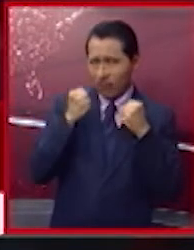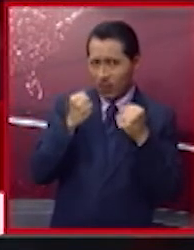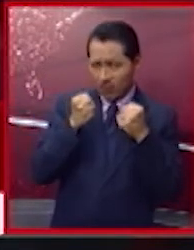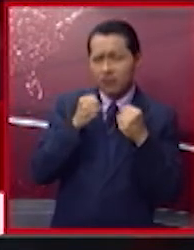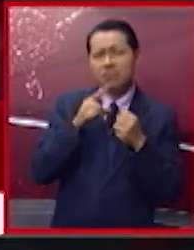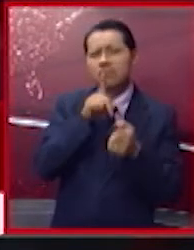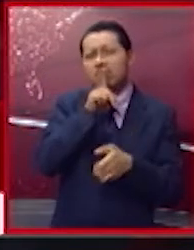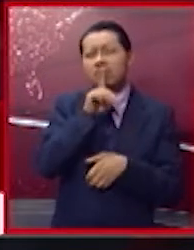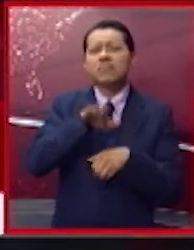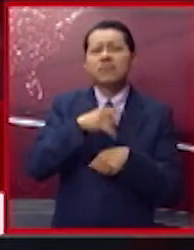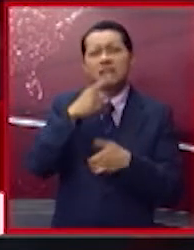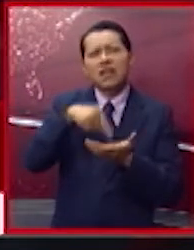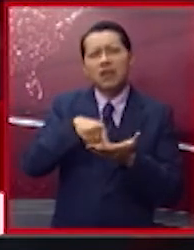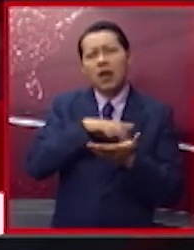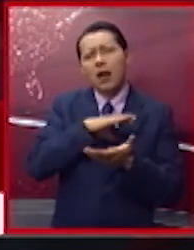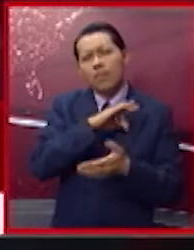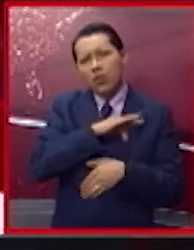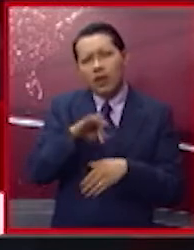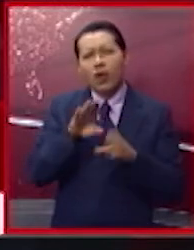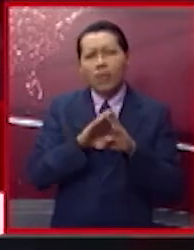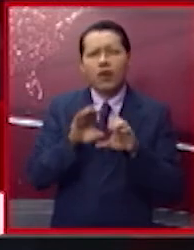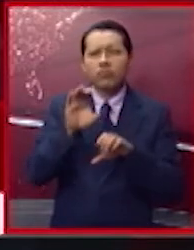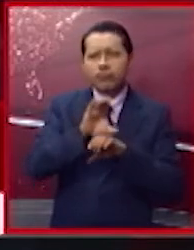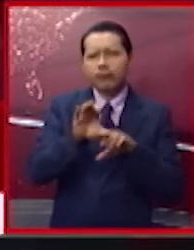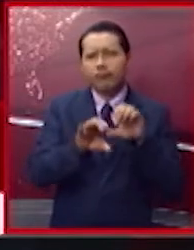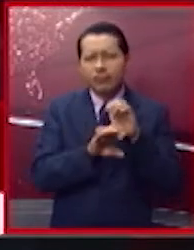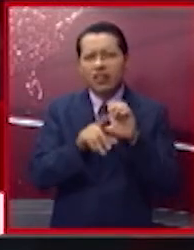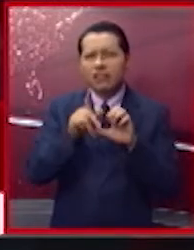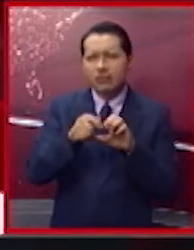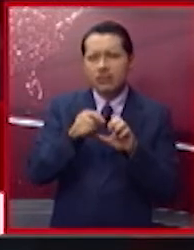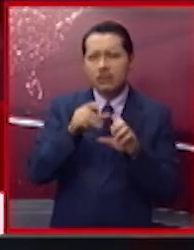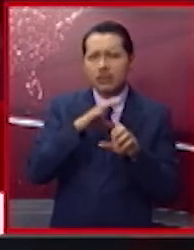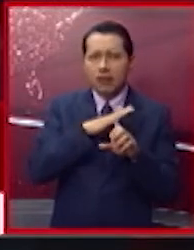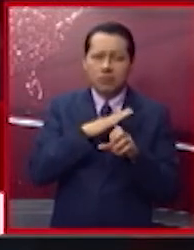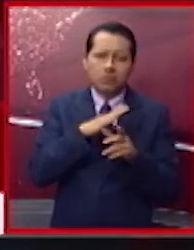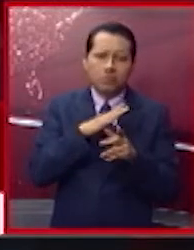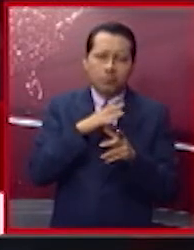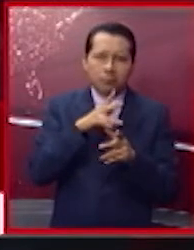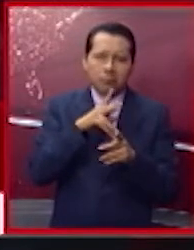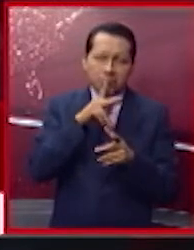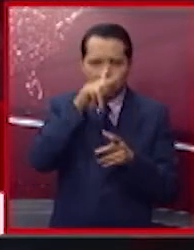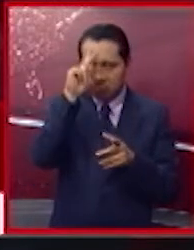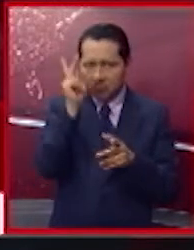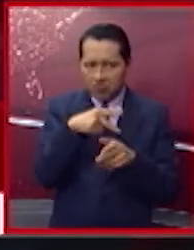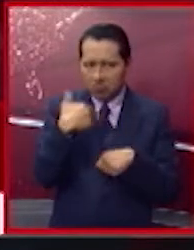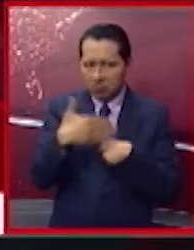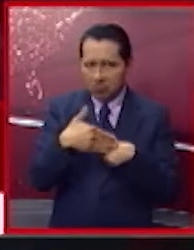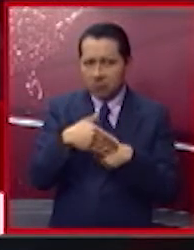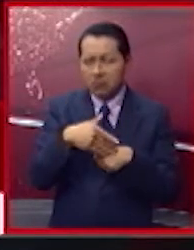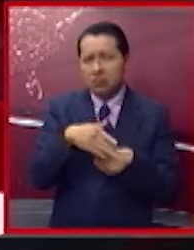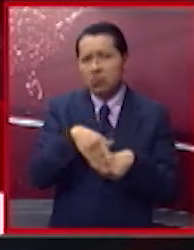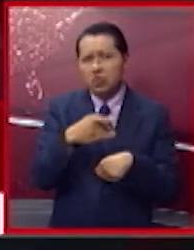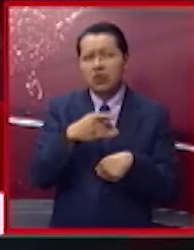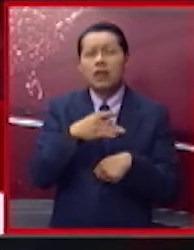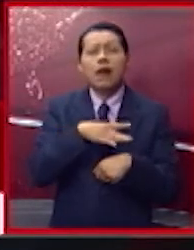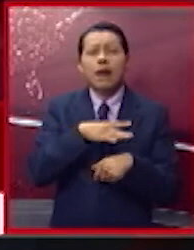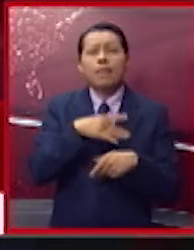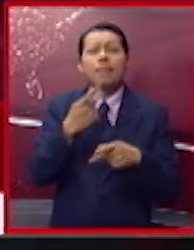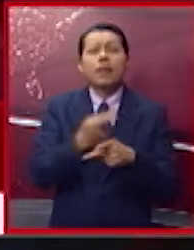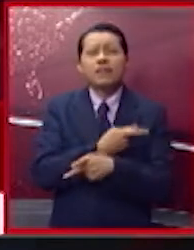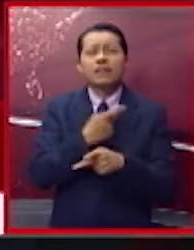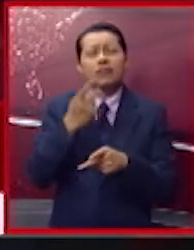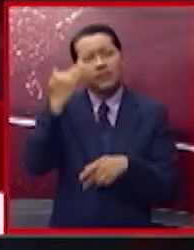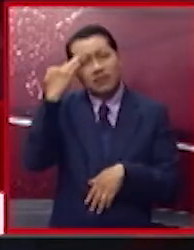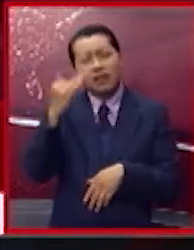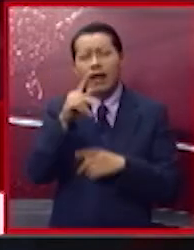bark will prove much worse than his bite eventually. I think that not much is going to